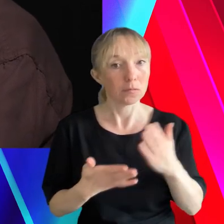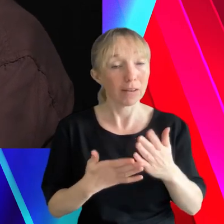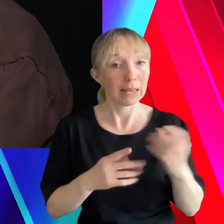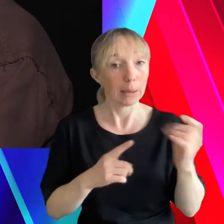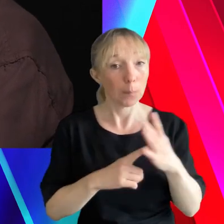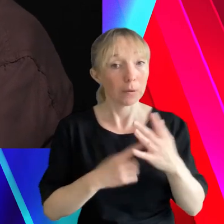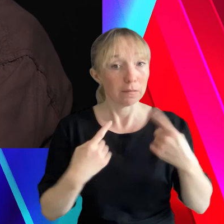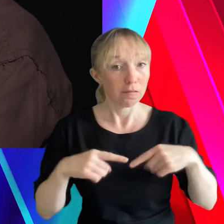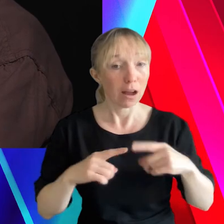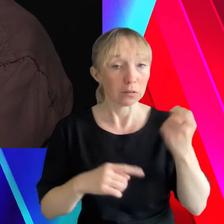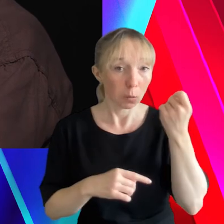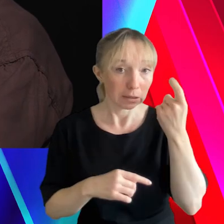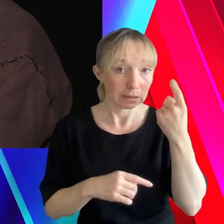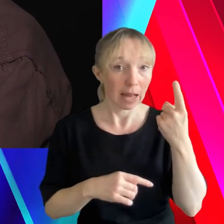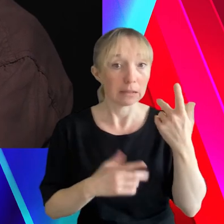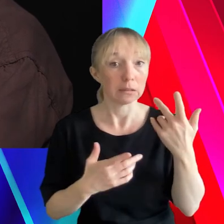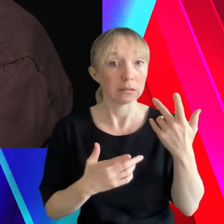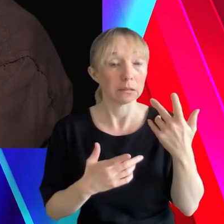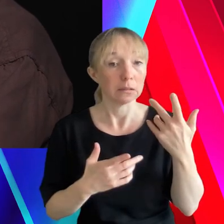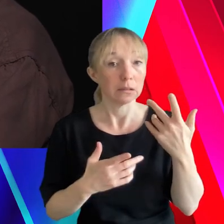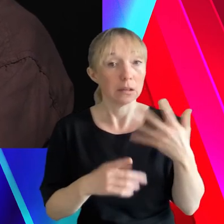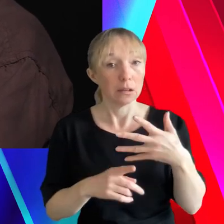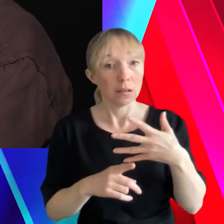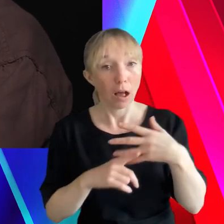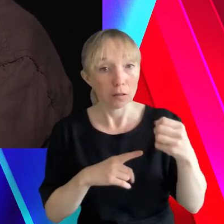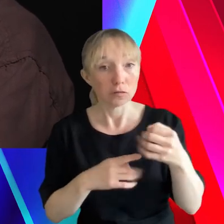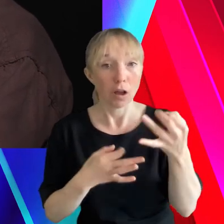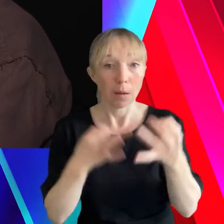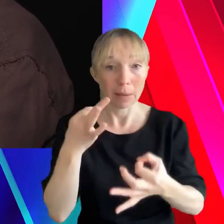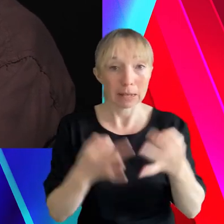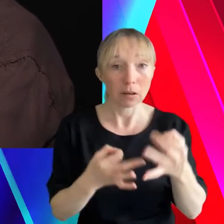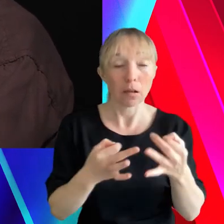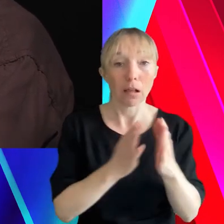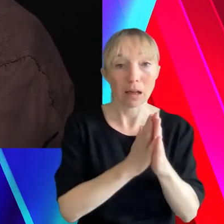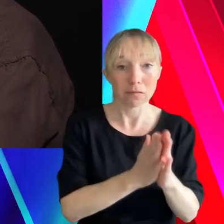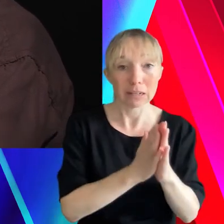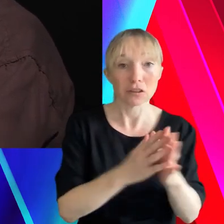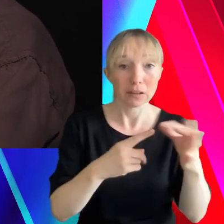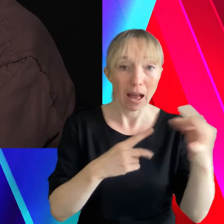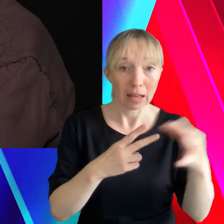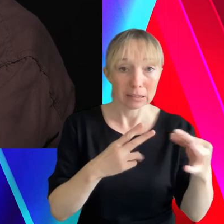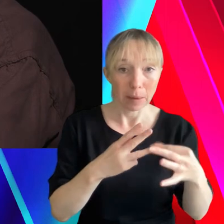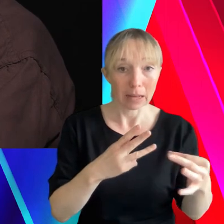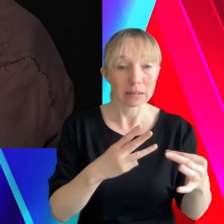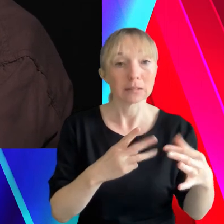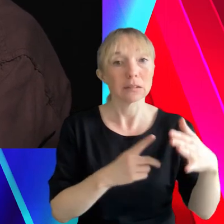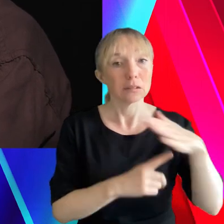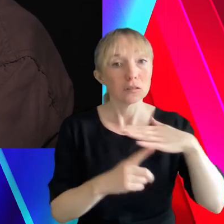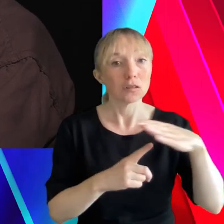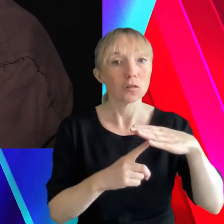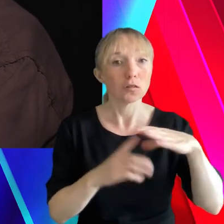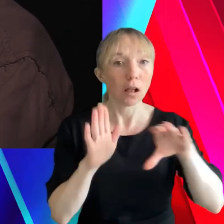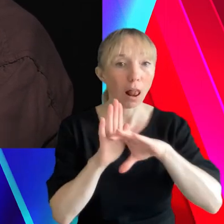us to understand the cultural, political and religious aspects and the social